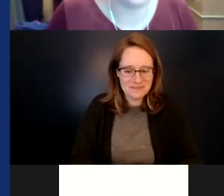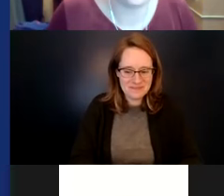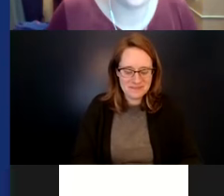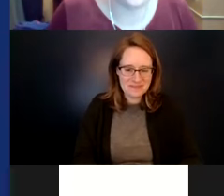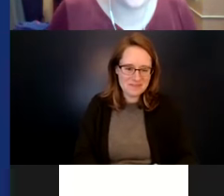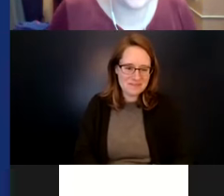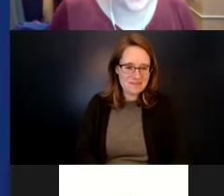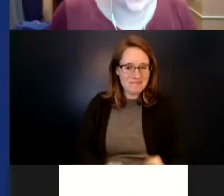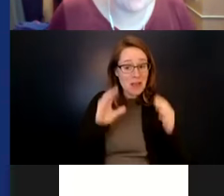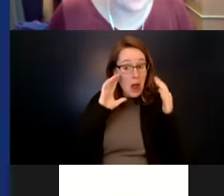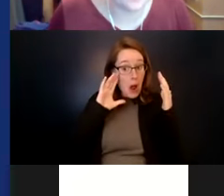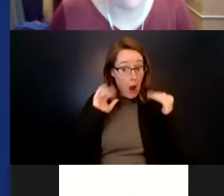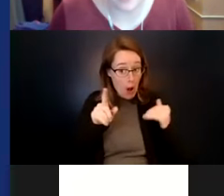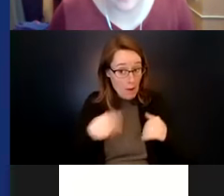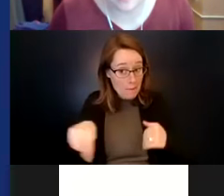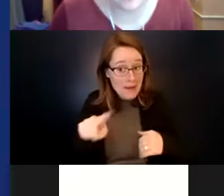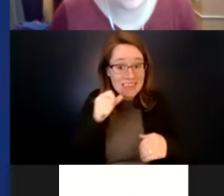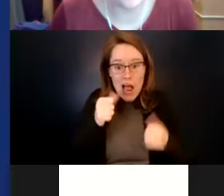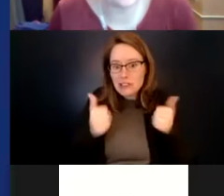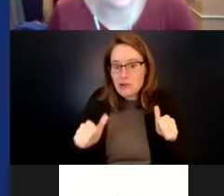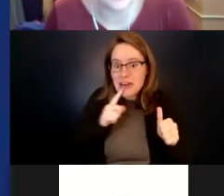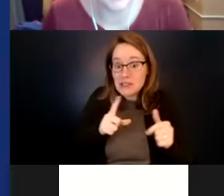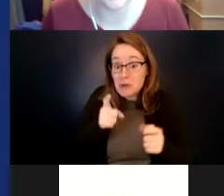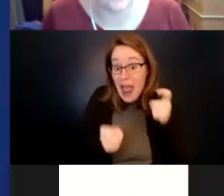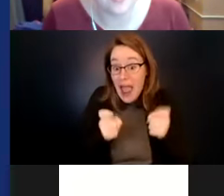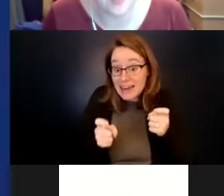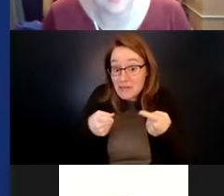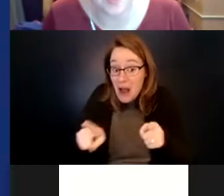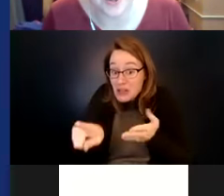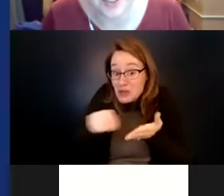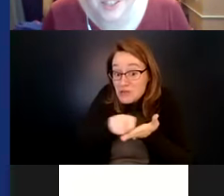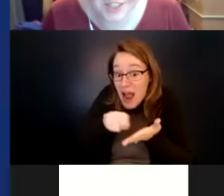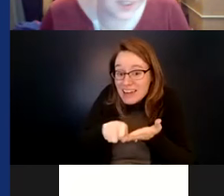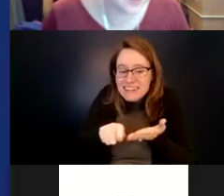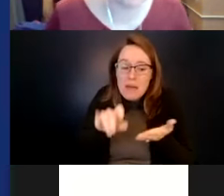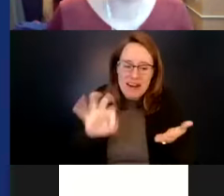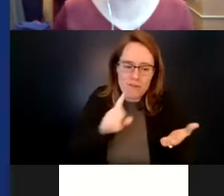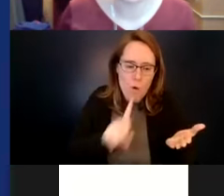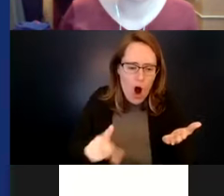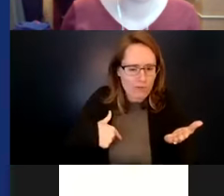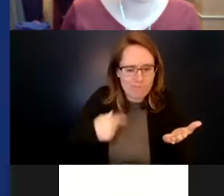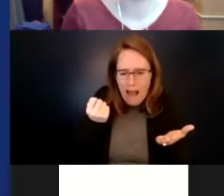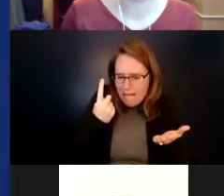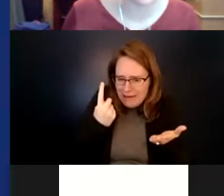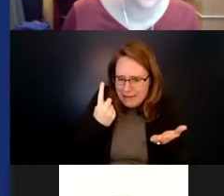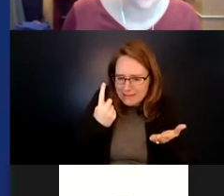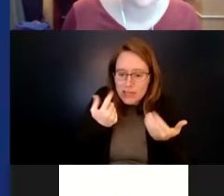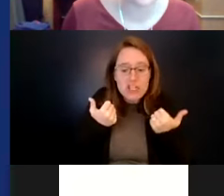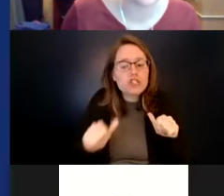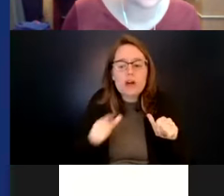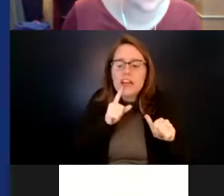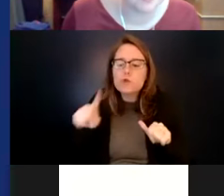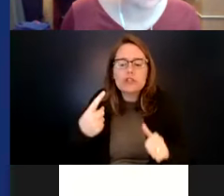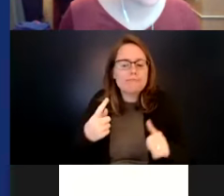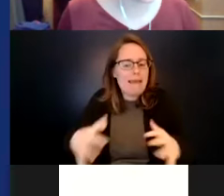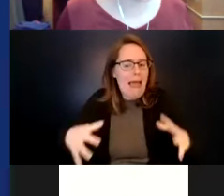I hope you're not trying to edit while you write. If you are, I understand the urge, but try to just accept your thoughts